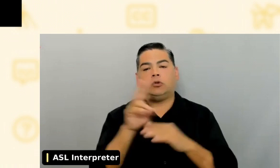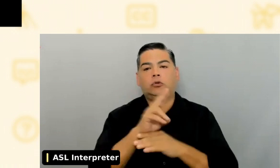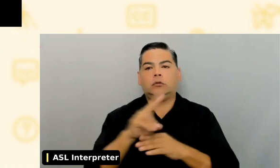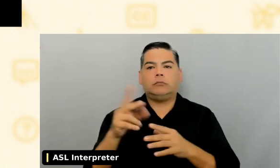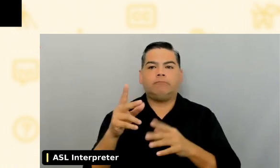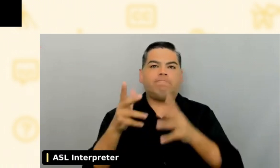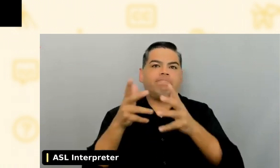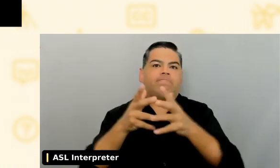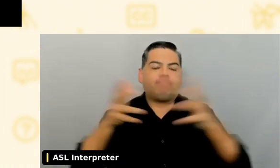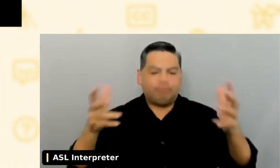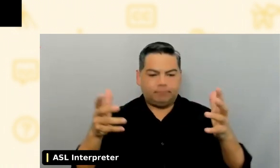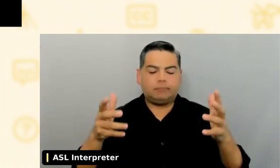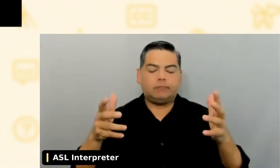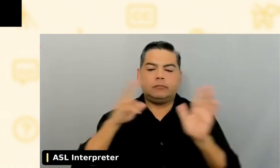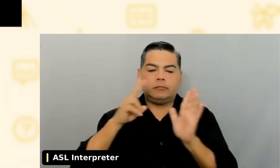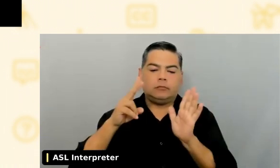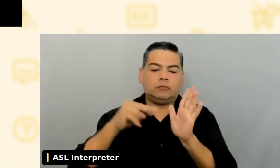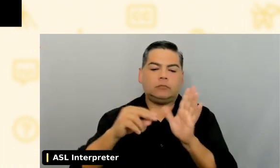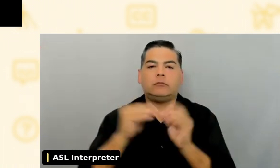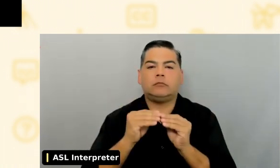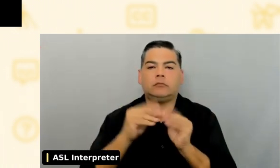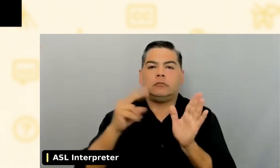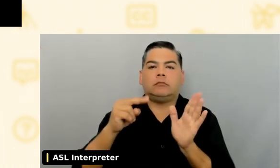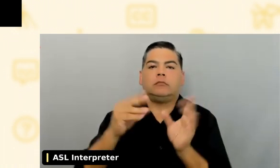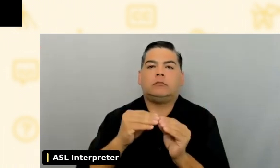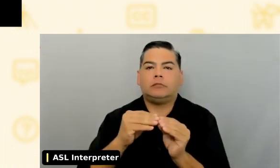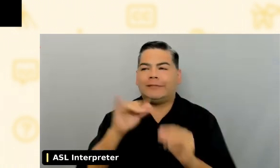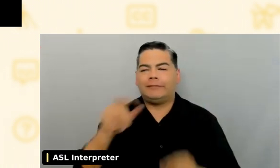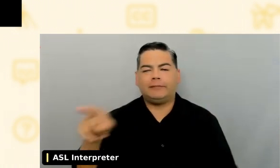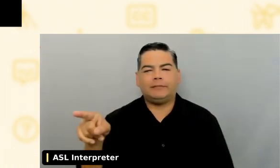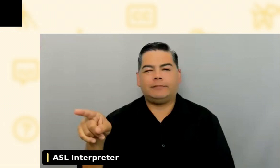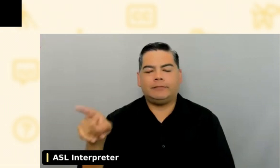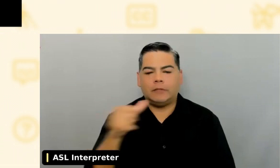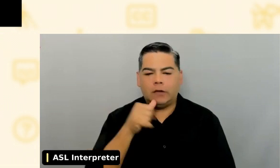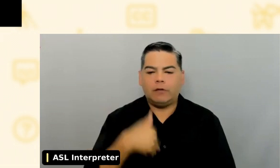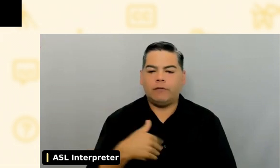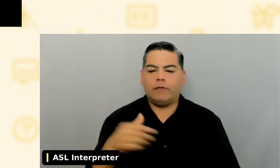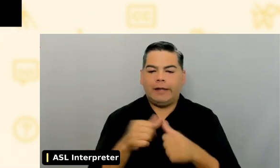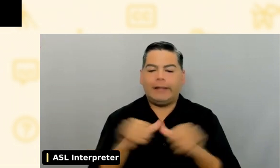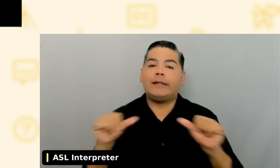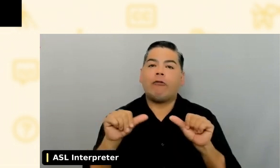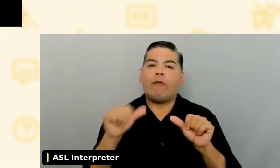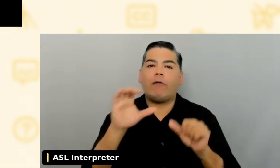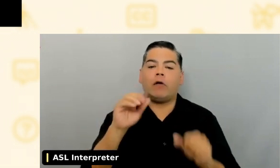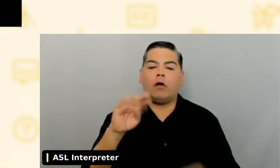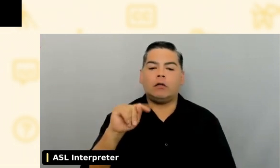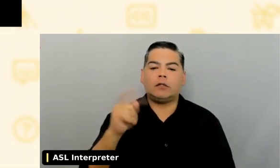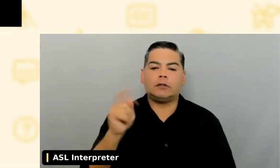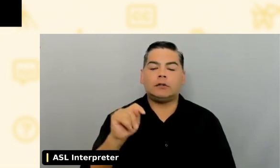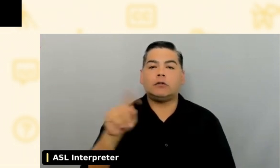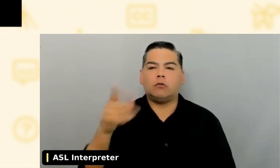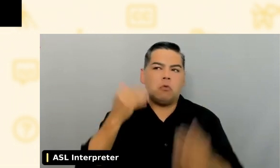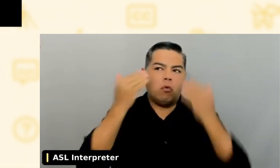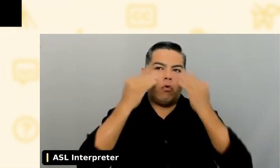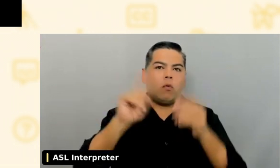of read more, read more, read more. So those don't have any context to them. So they wouldn't know where those links go